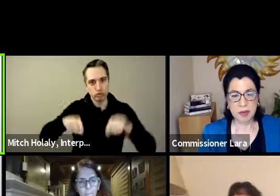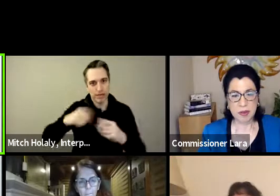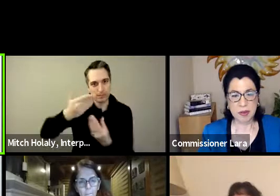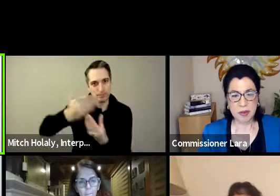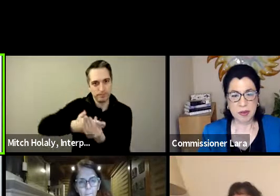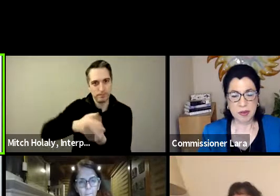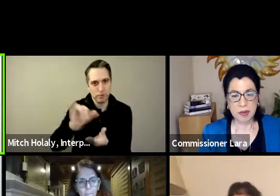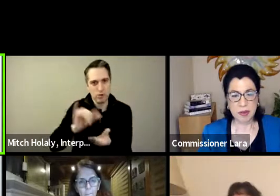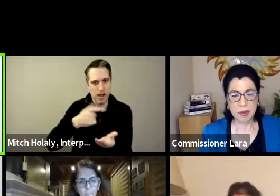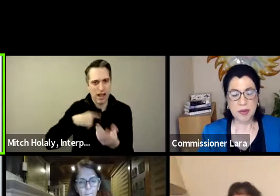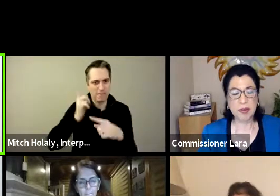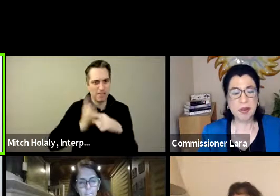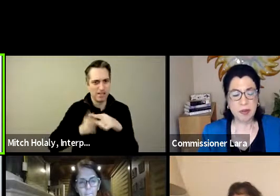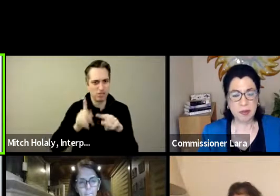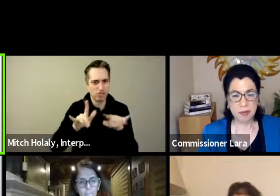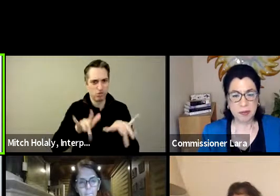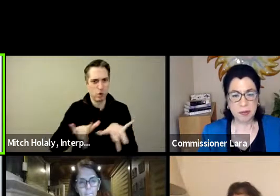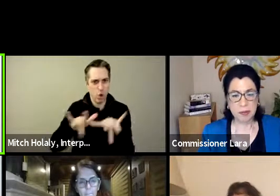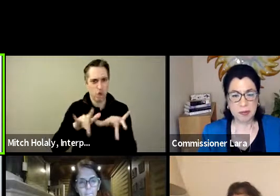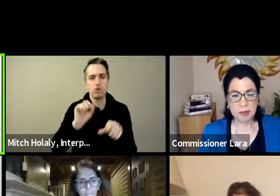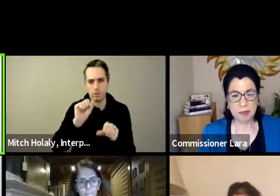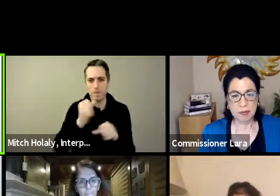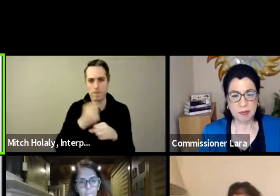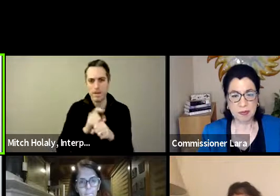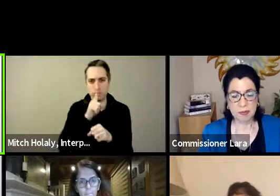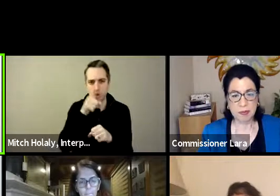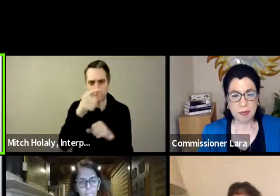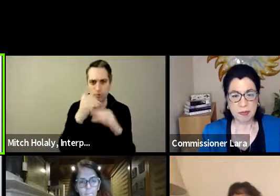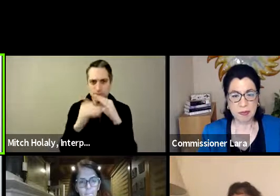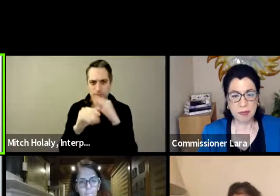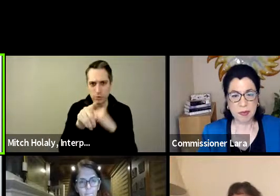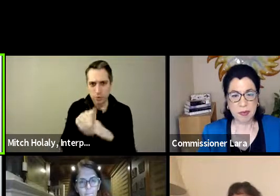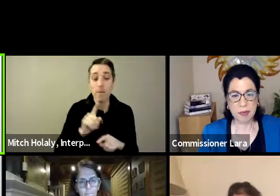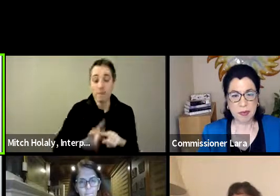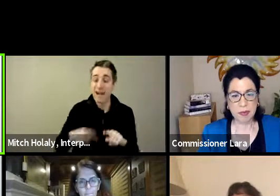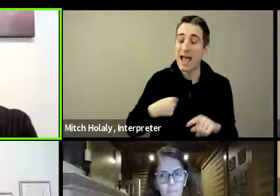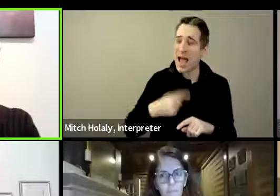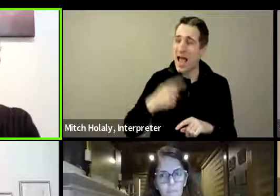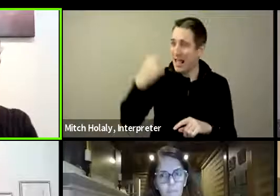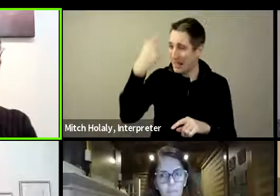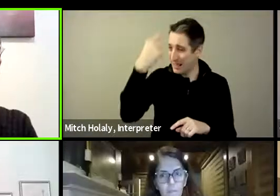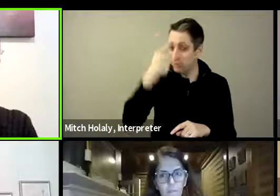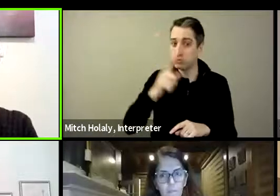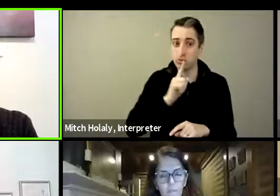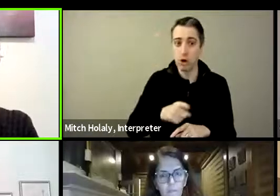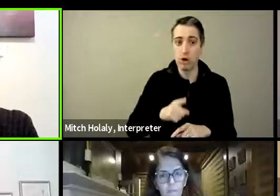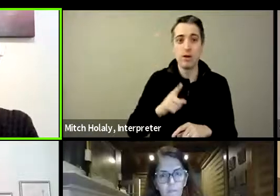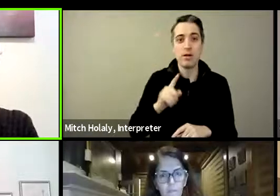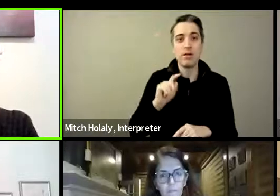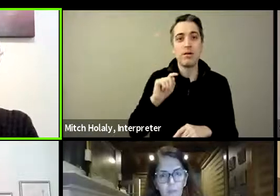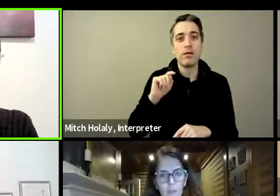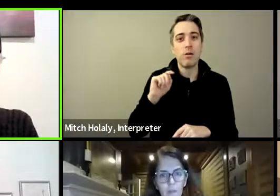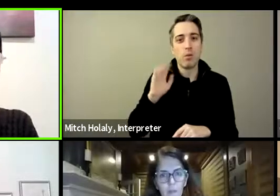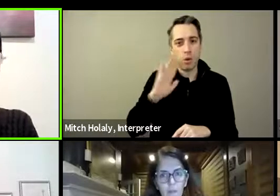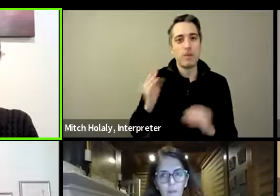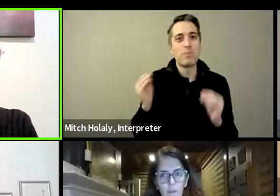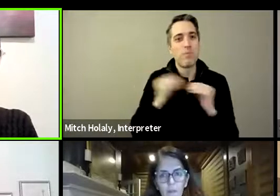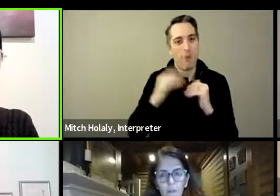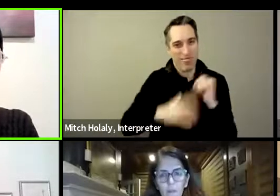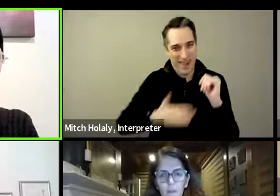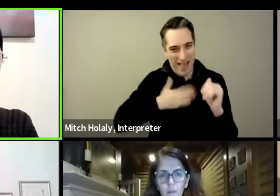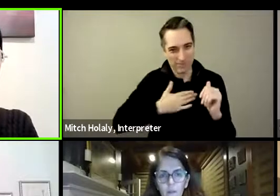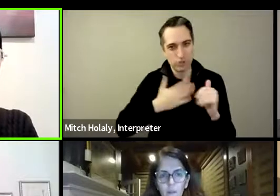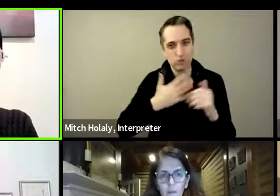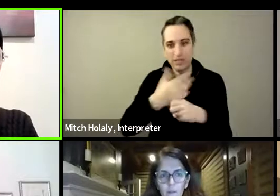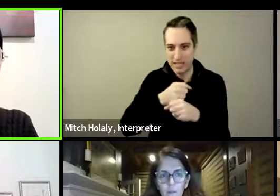also a recording of that meeting. So we'll make sure that you get that also. But I'm pretty certain Mr. Quisenberry would be more than happy to help us get